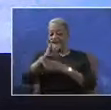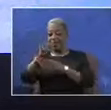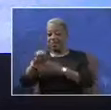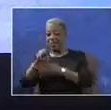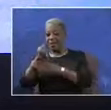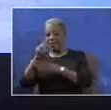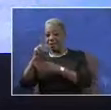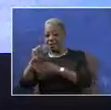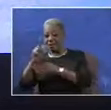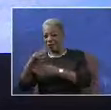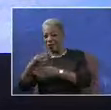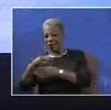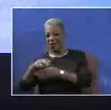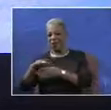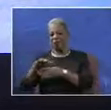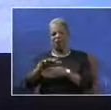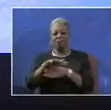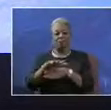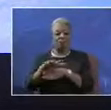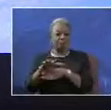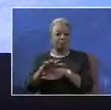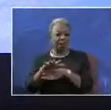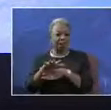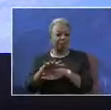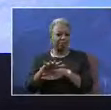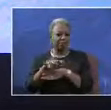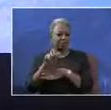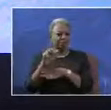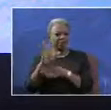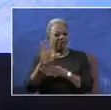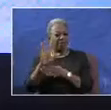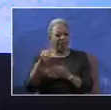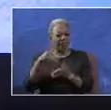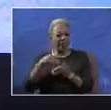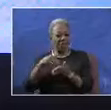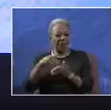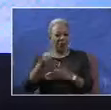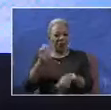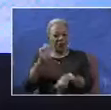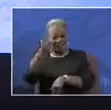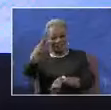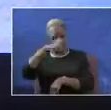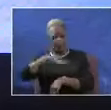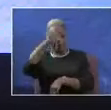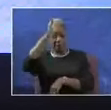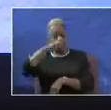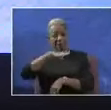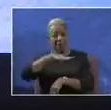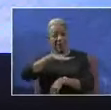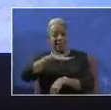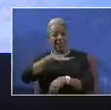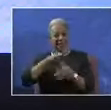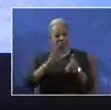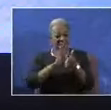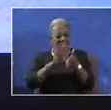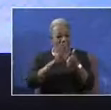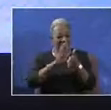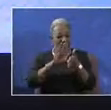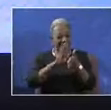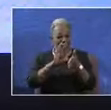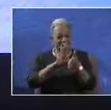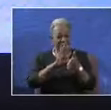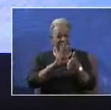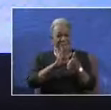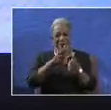were 500,000 men. So they were taking the census in